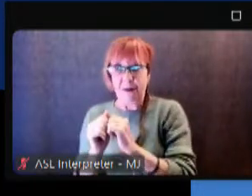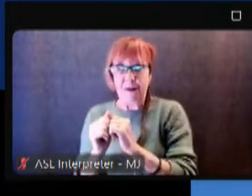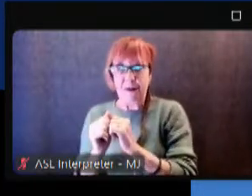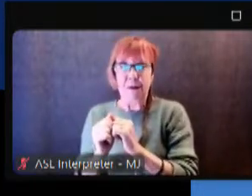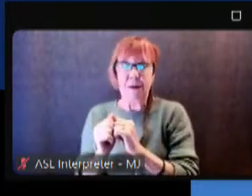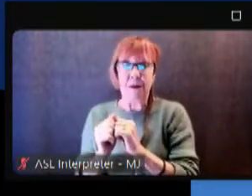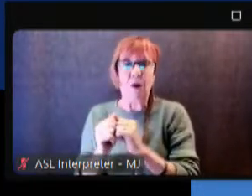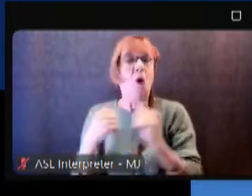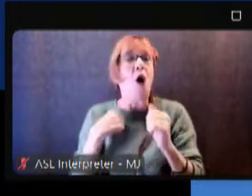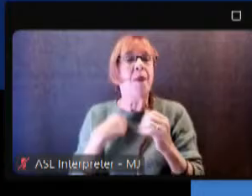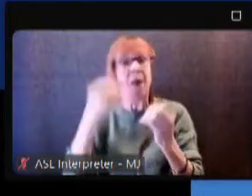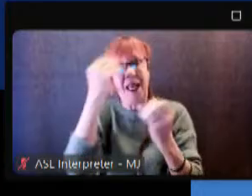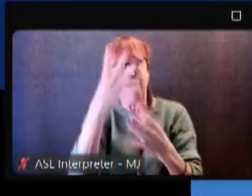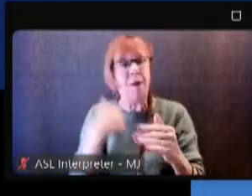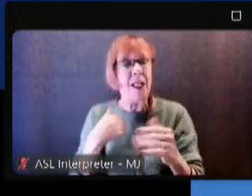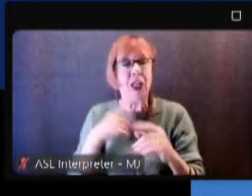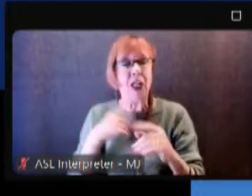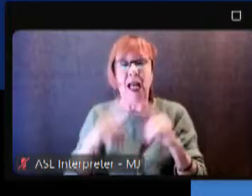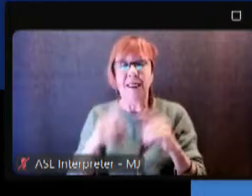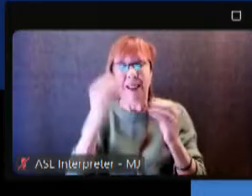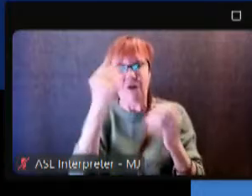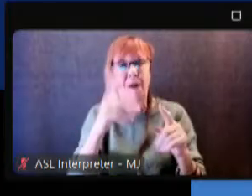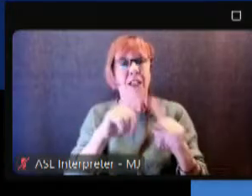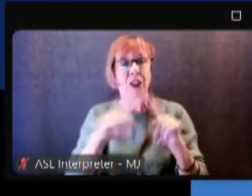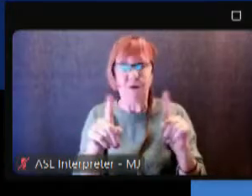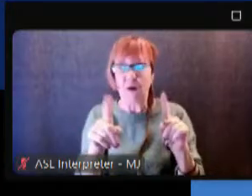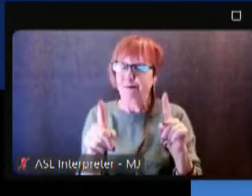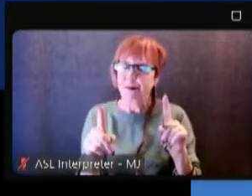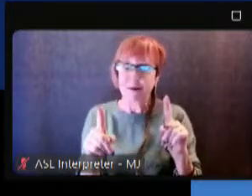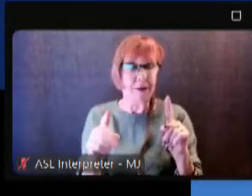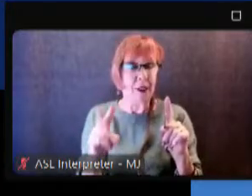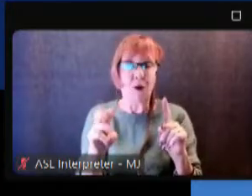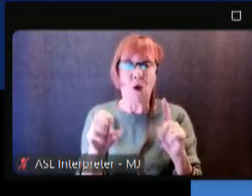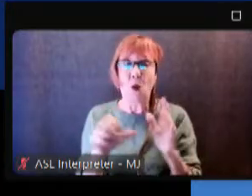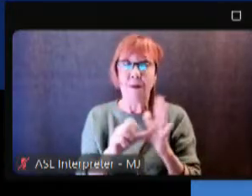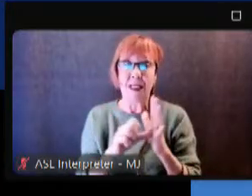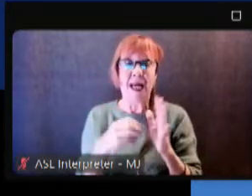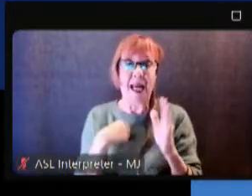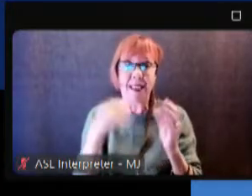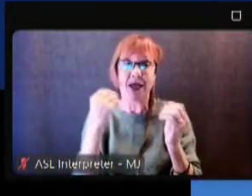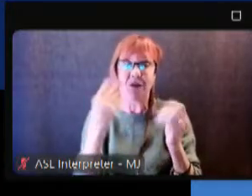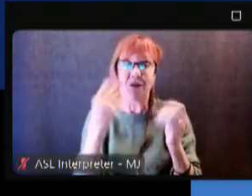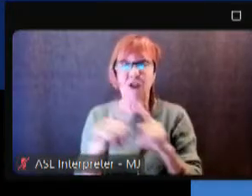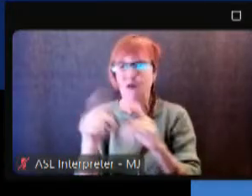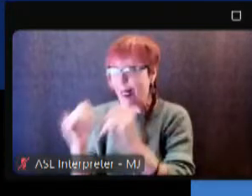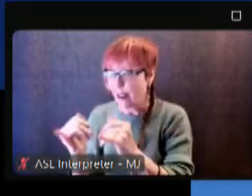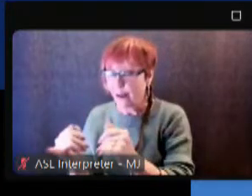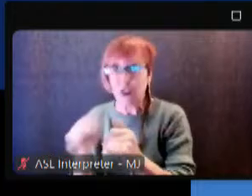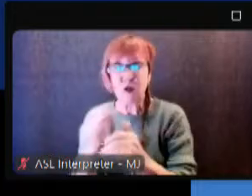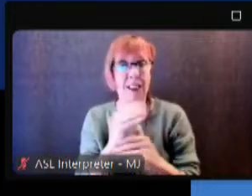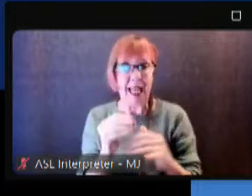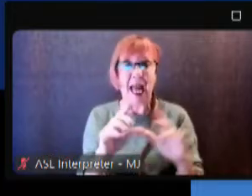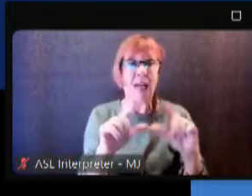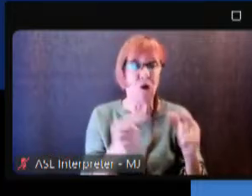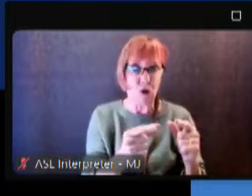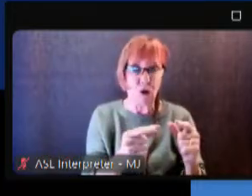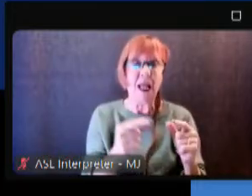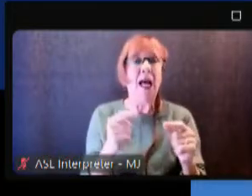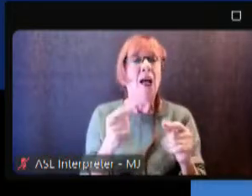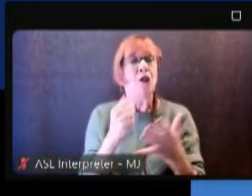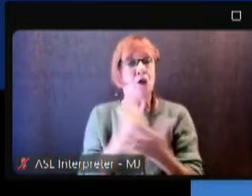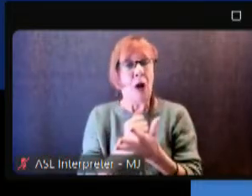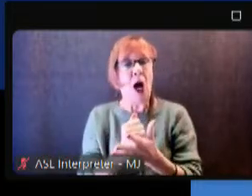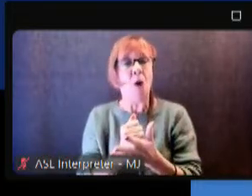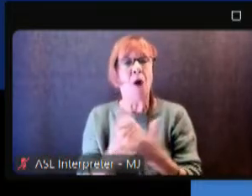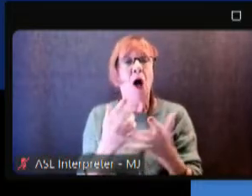assessor records for owners and their design professionals so that they can help prepare the rebuild plans and streamline the